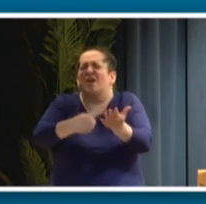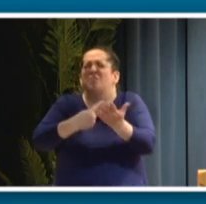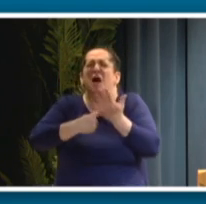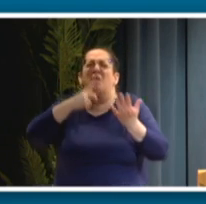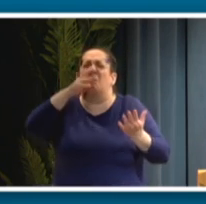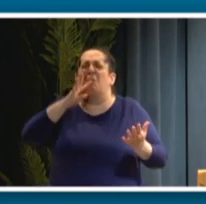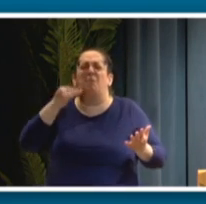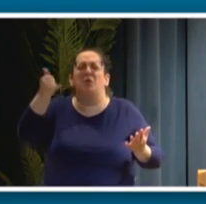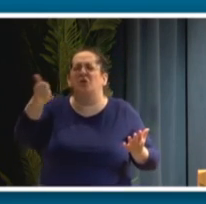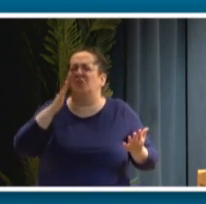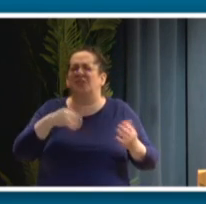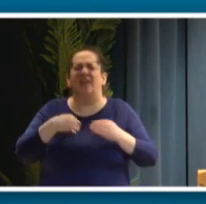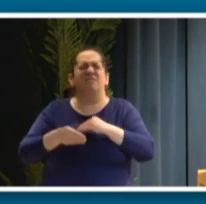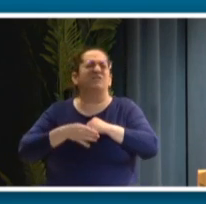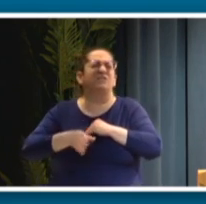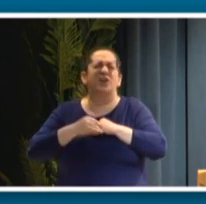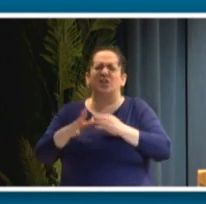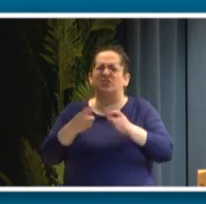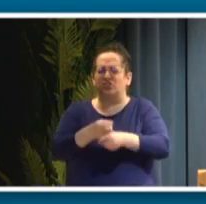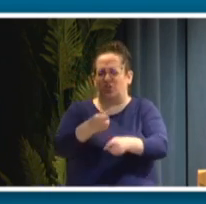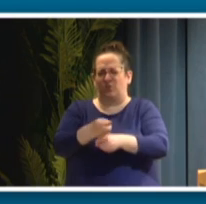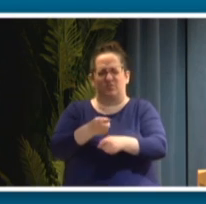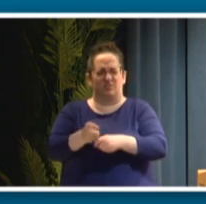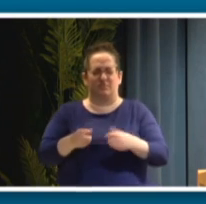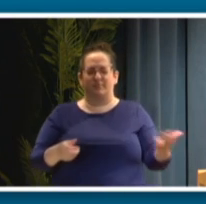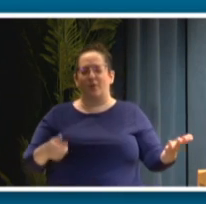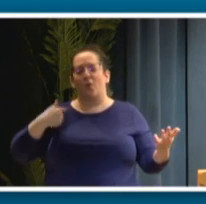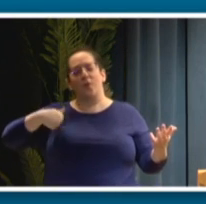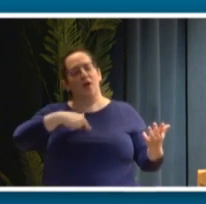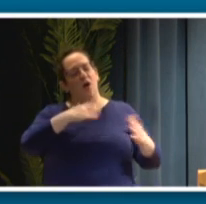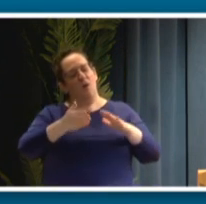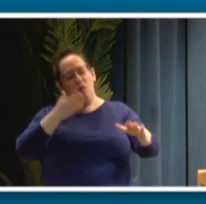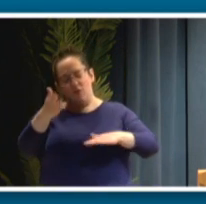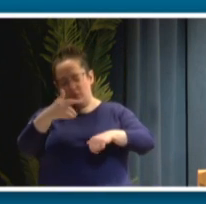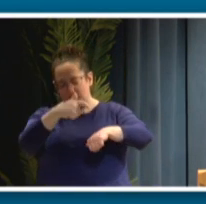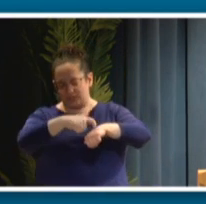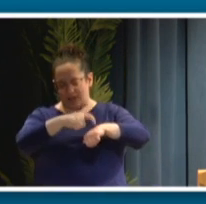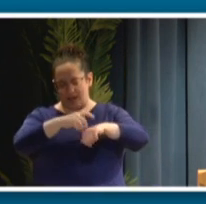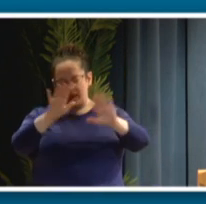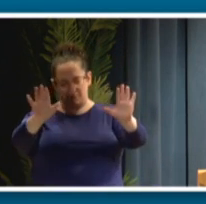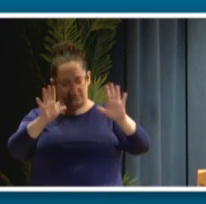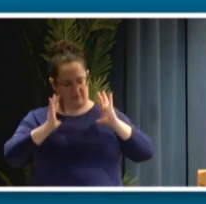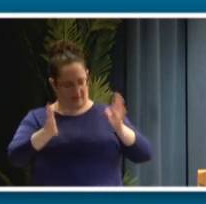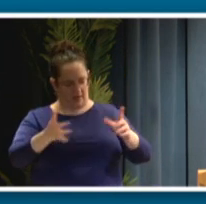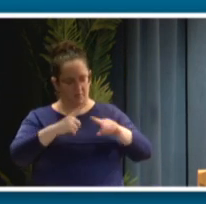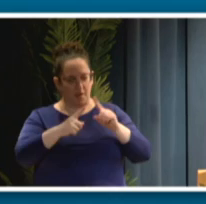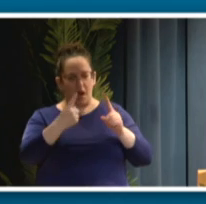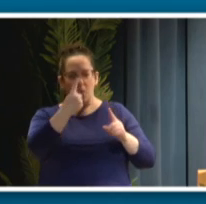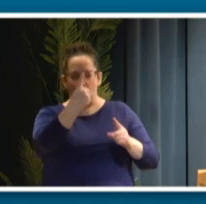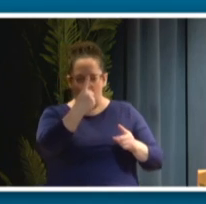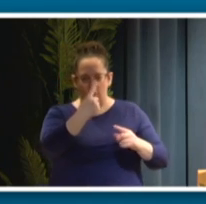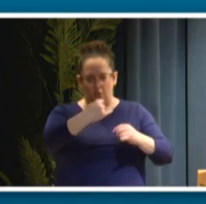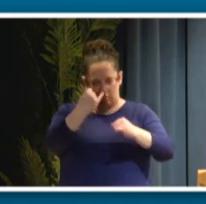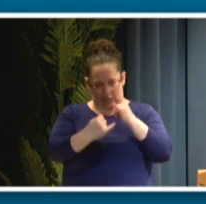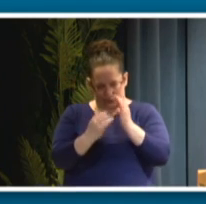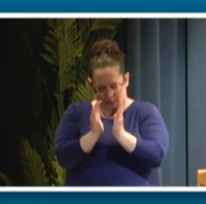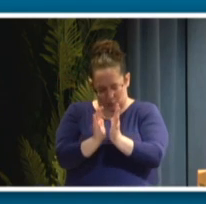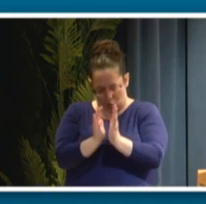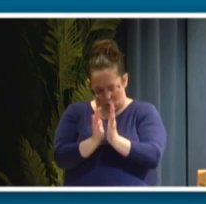Right? Okay, we're over time, which all is right. Fine. We got but I want one last small request.